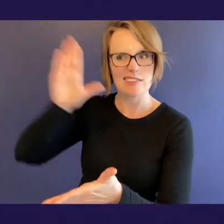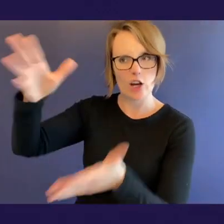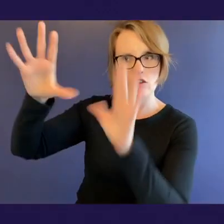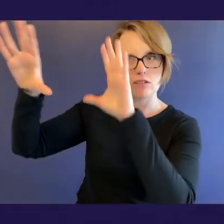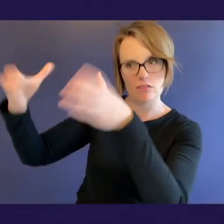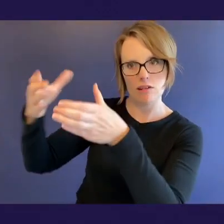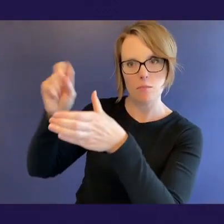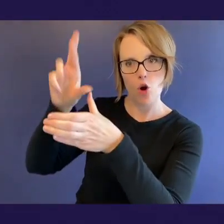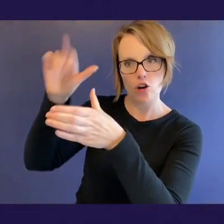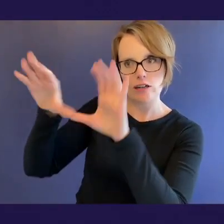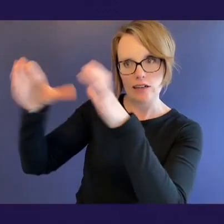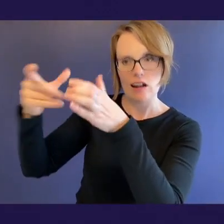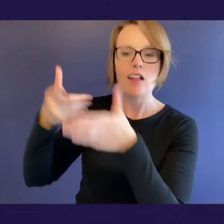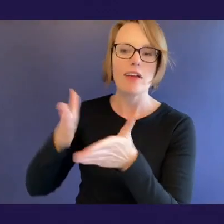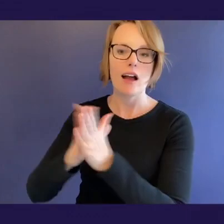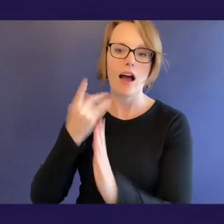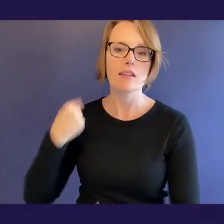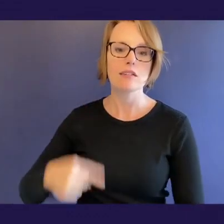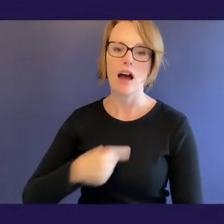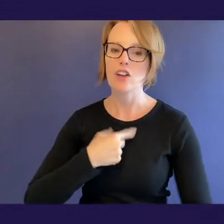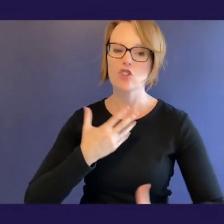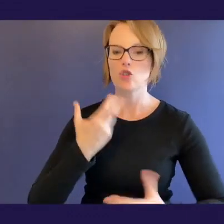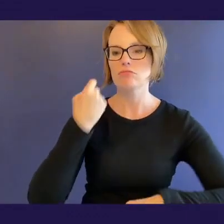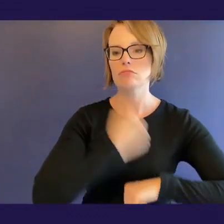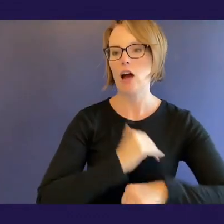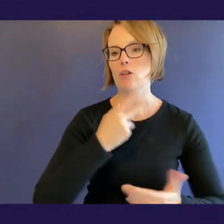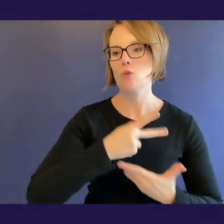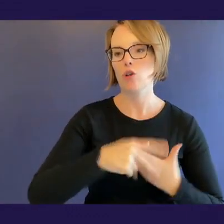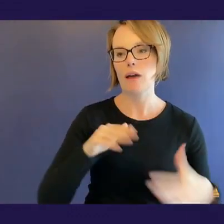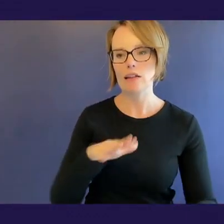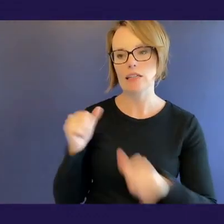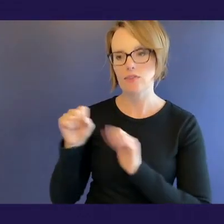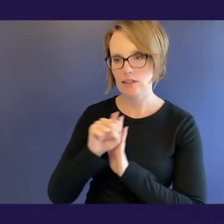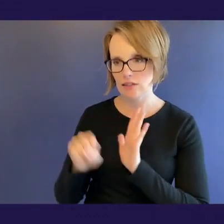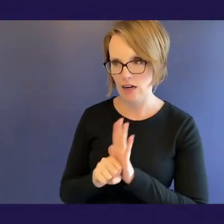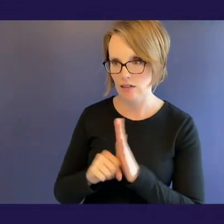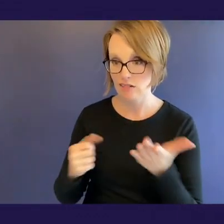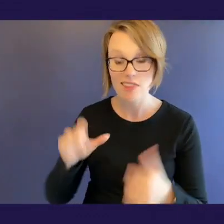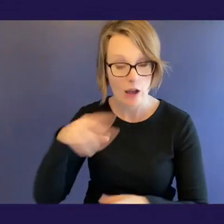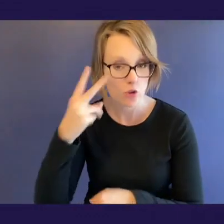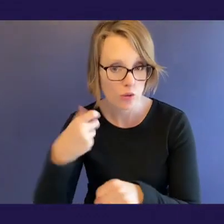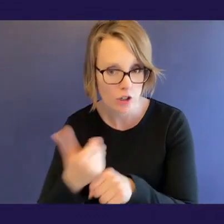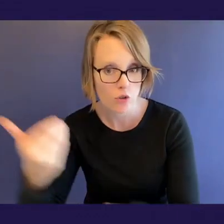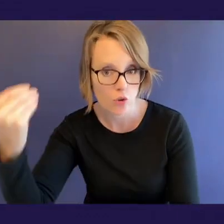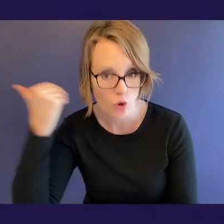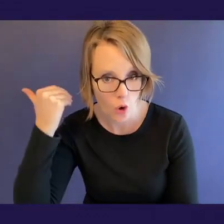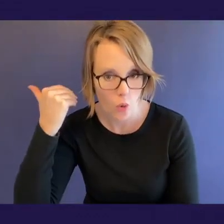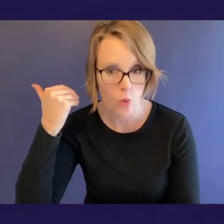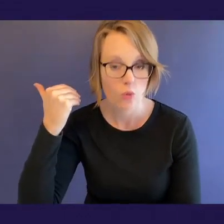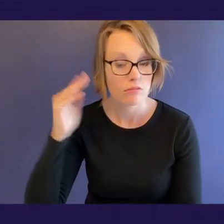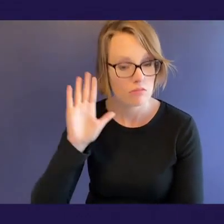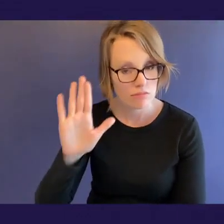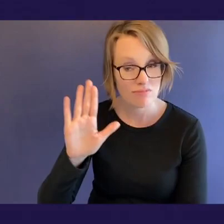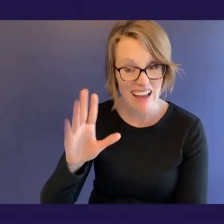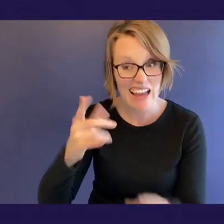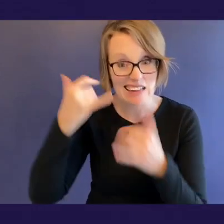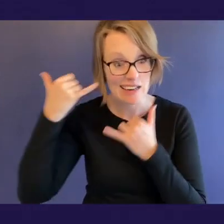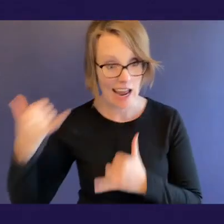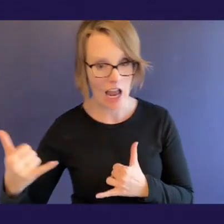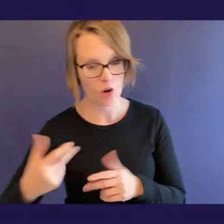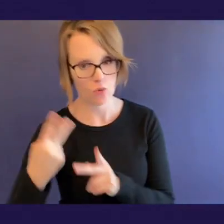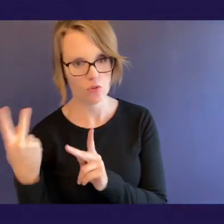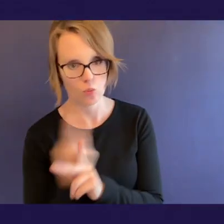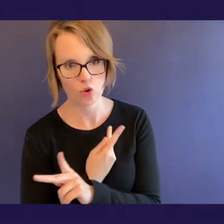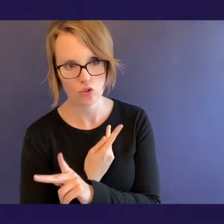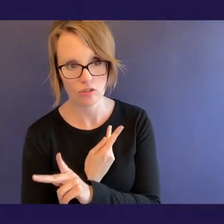were impolitely asked to shut down the program and leave the state. That was 2 years ago. It's vastly worse. And I will just say, for those of you